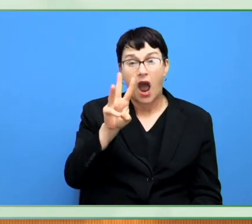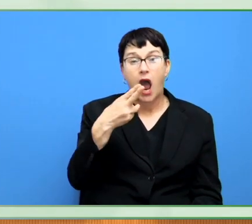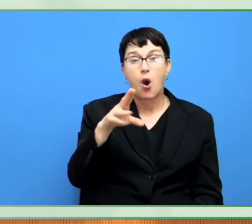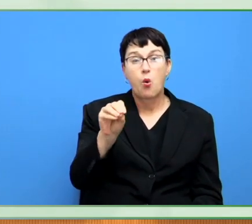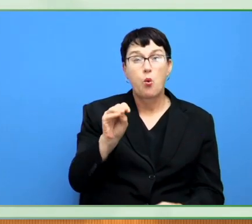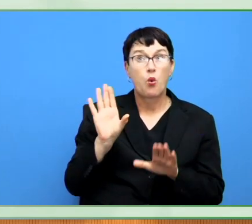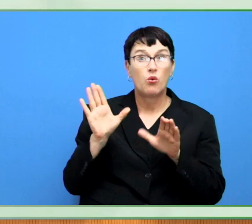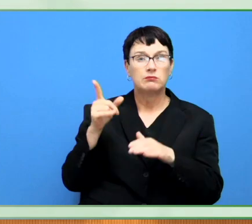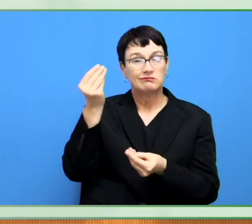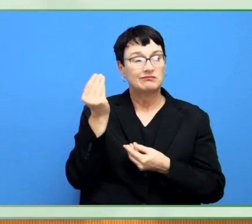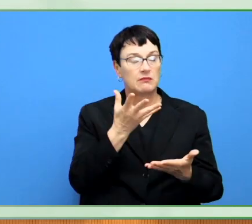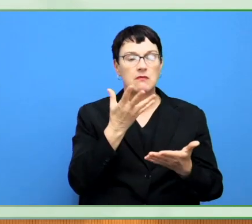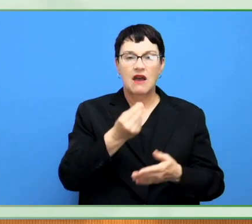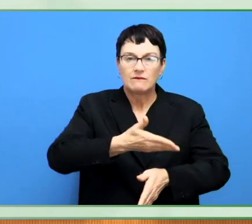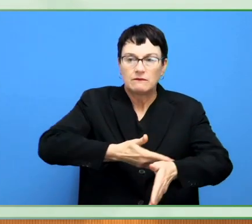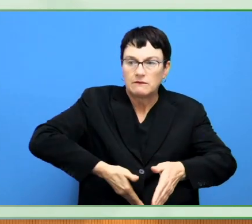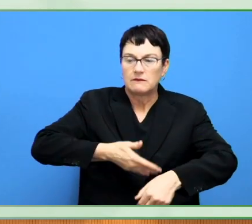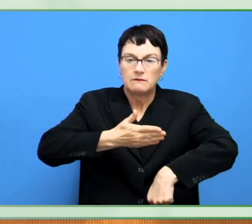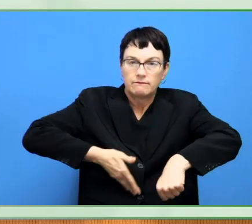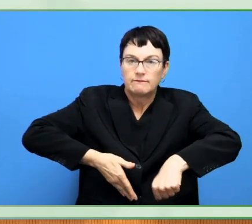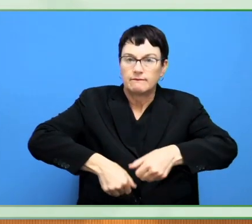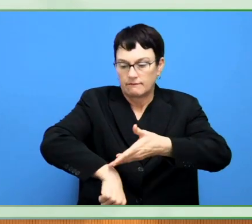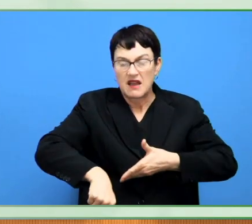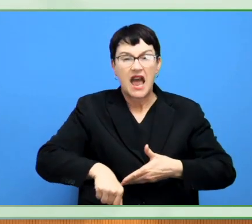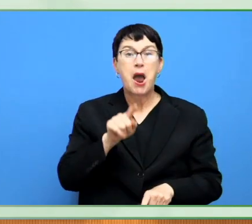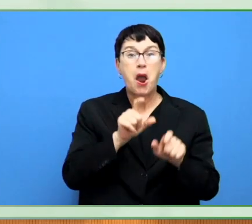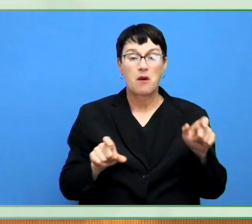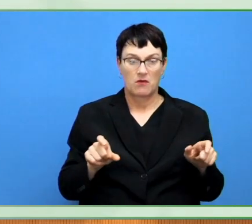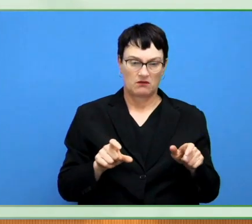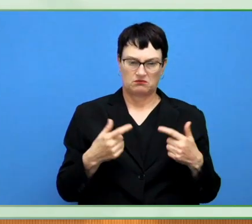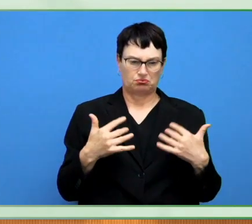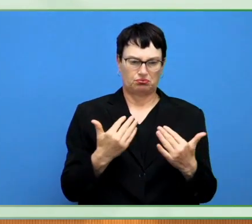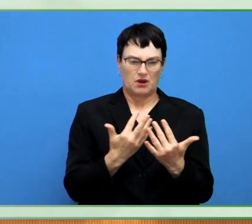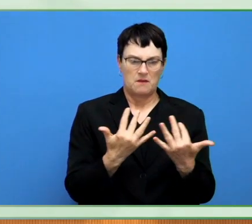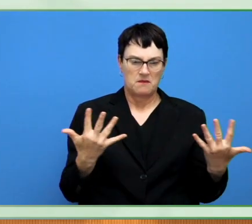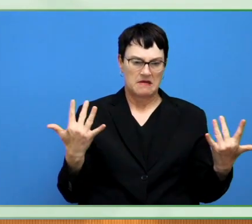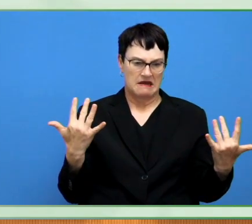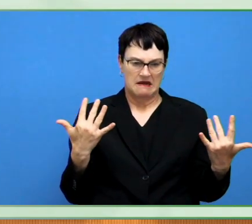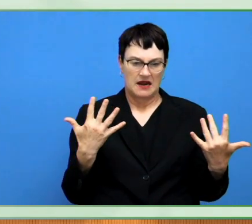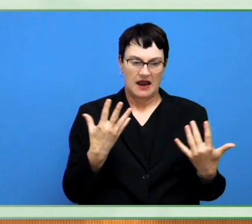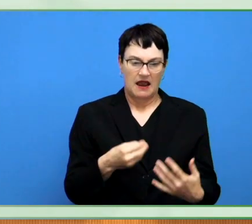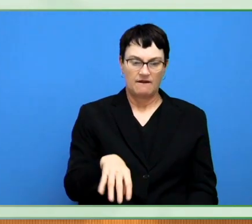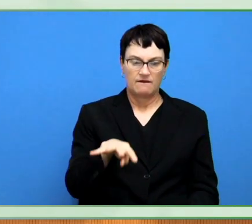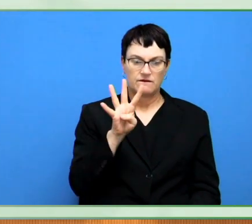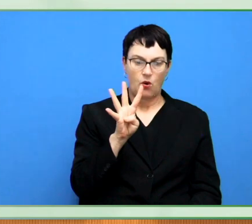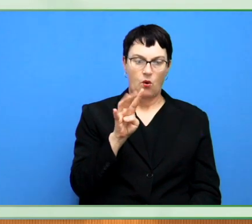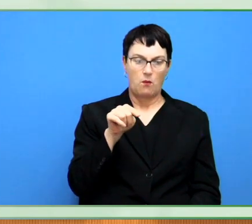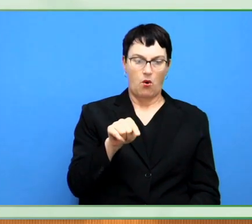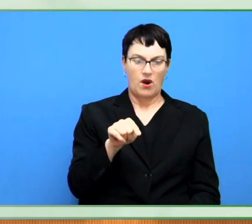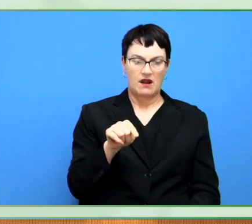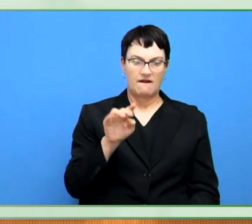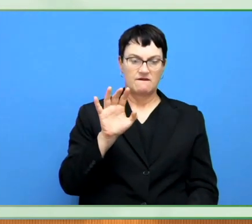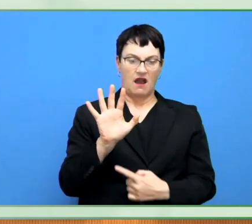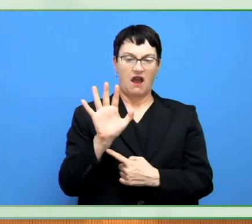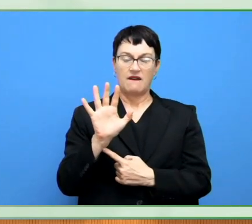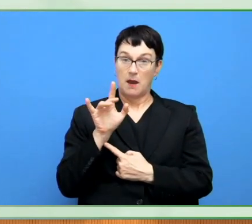conditions live in developing countries, such like mine. So for example, let's take Peru. In Peru, there are at least 40 new